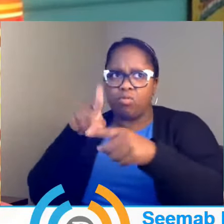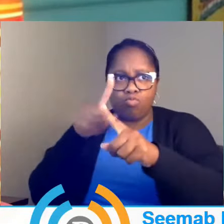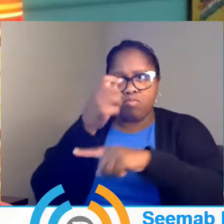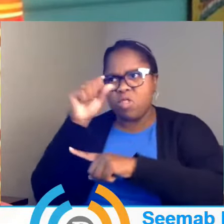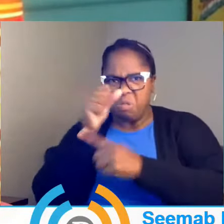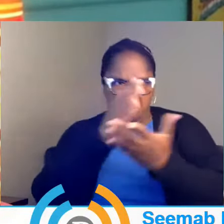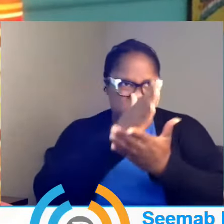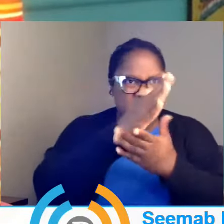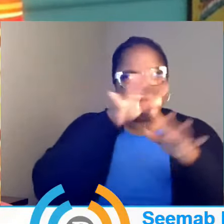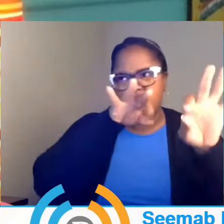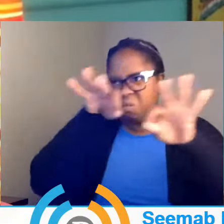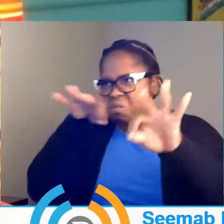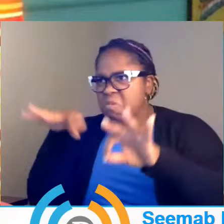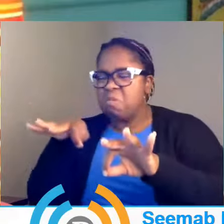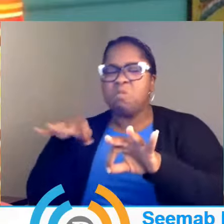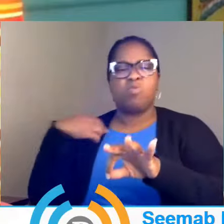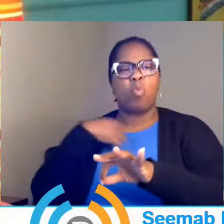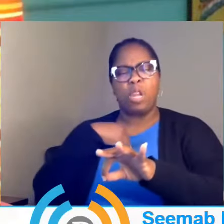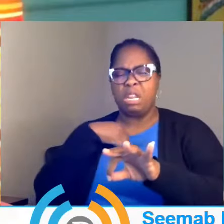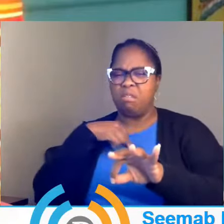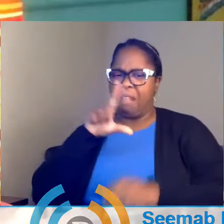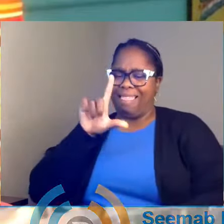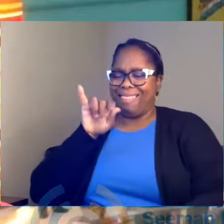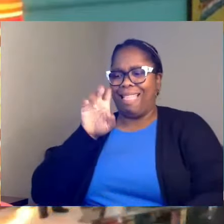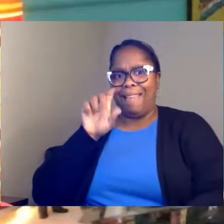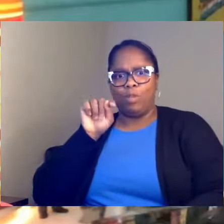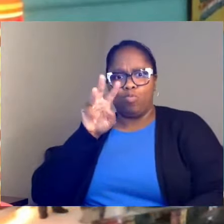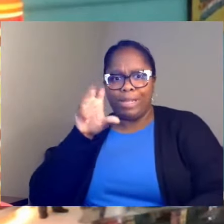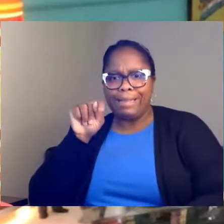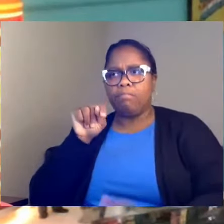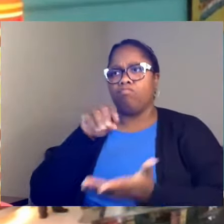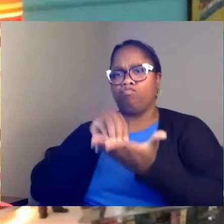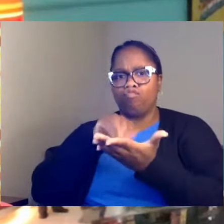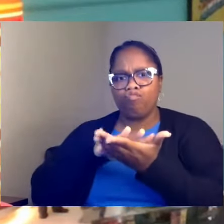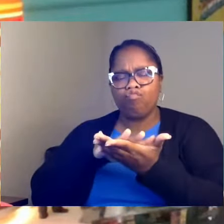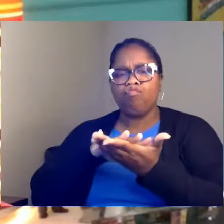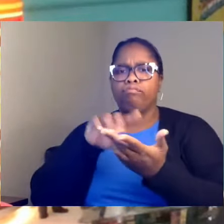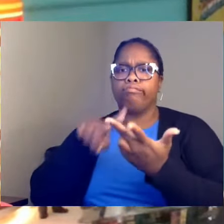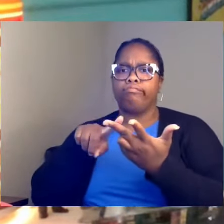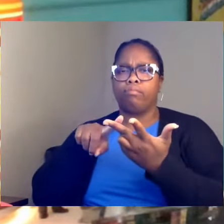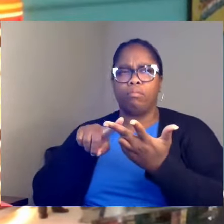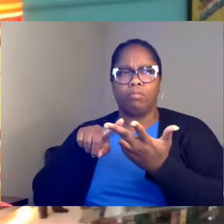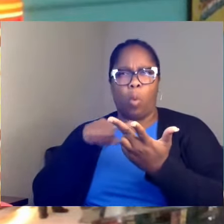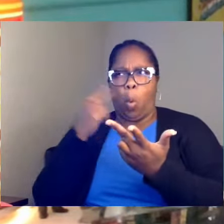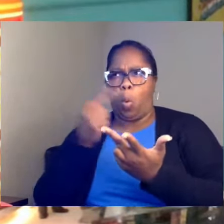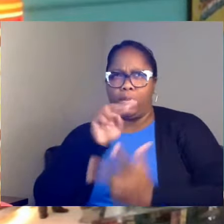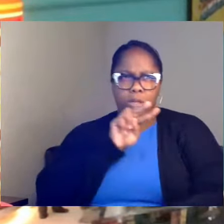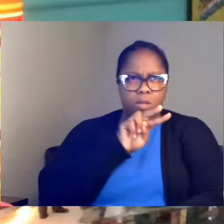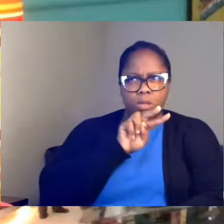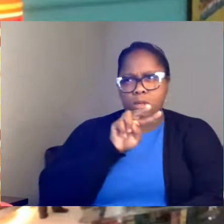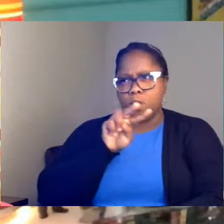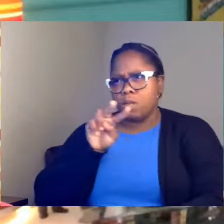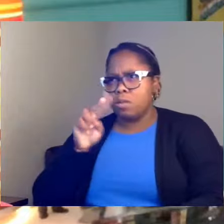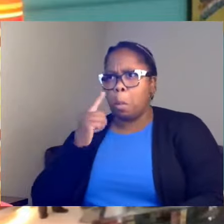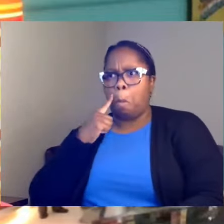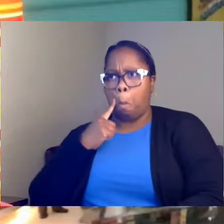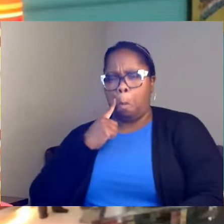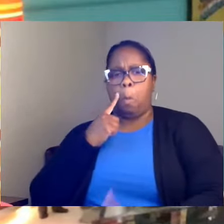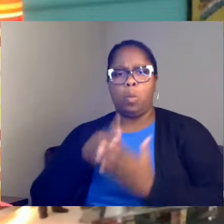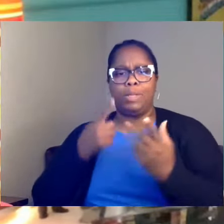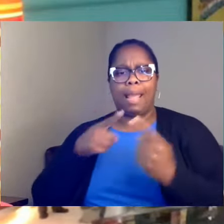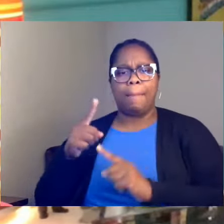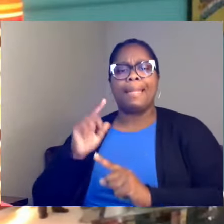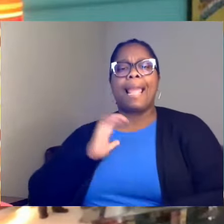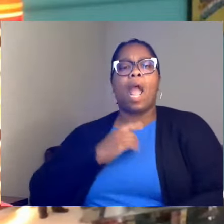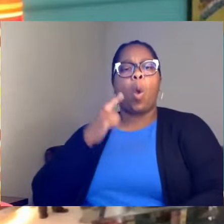presence with live tweeting, documenting, as well as having consistent and steady eyes on the ground. We've allowed our eyes and ears to be a